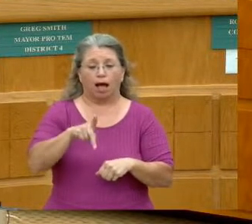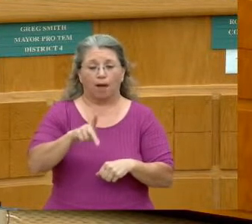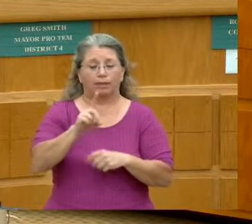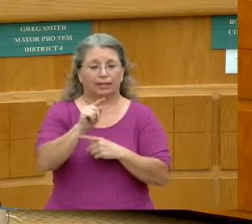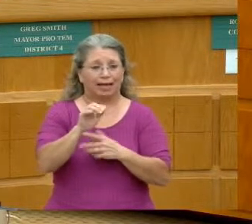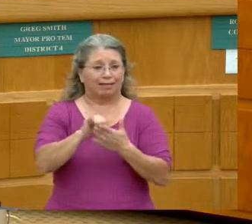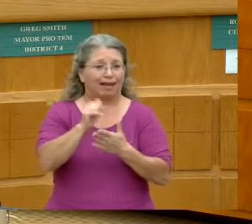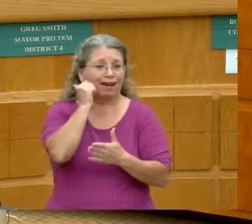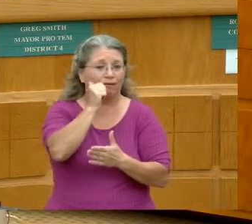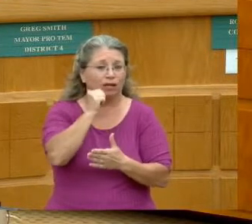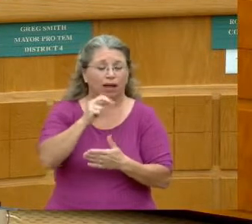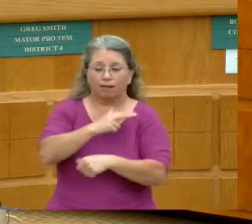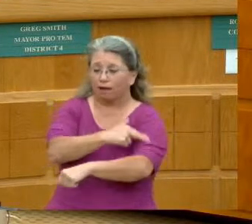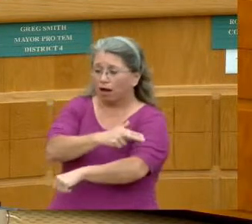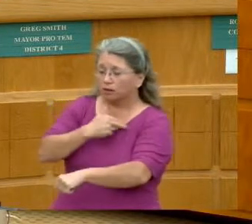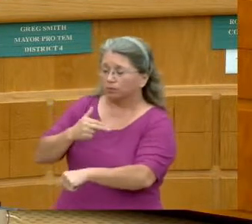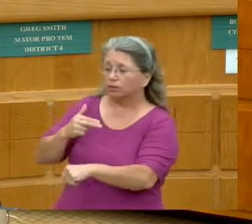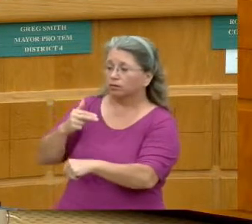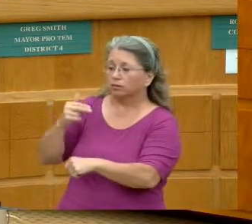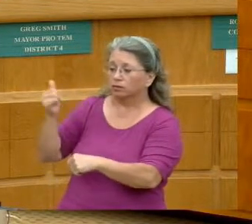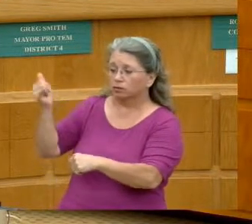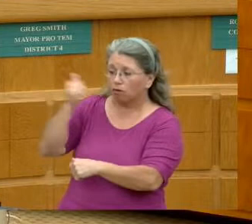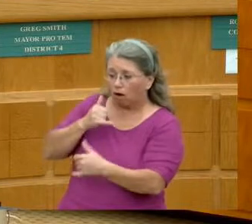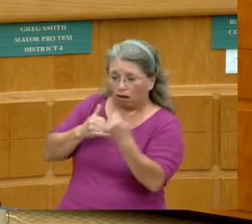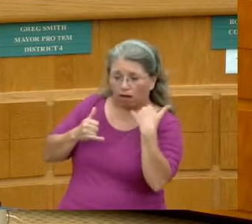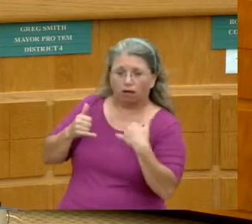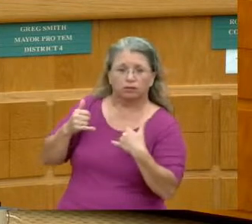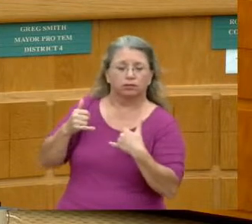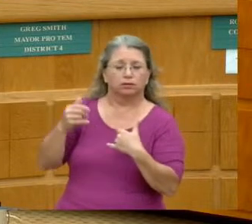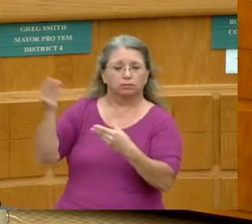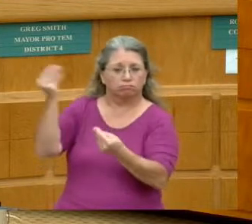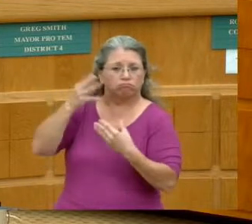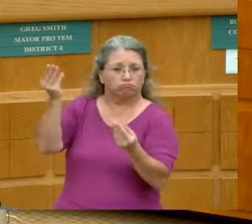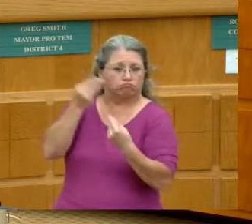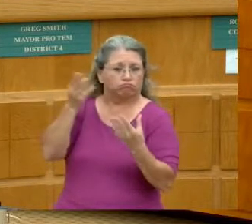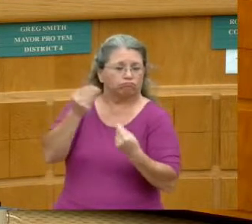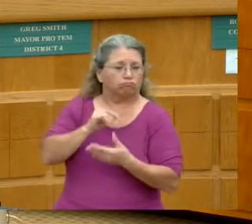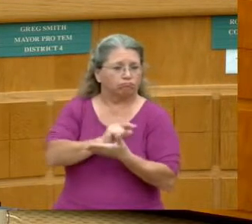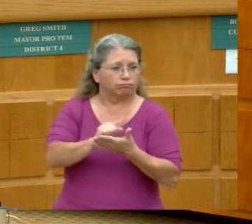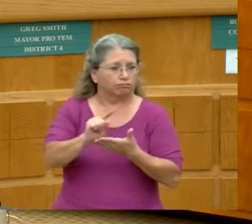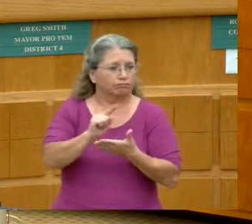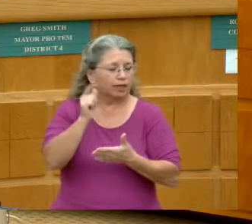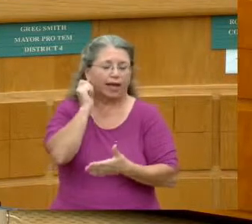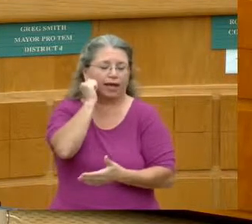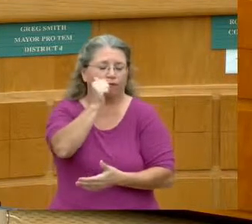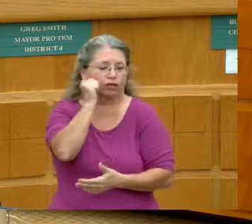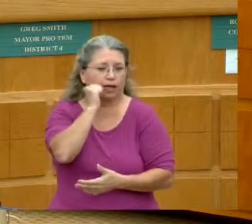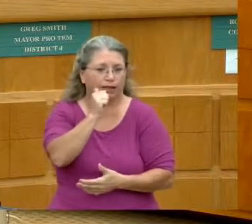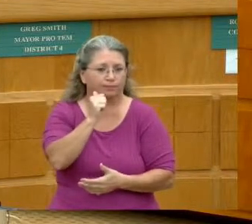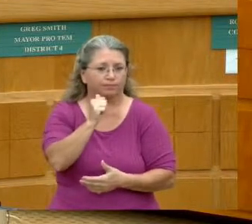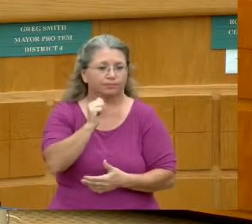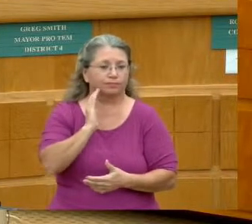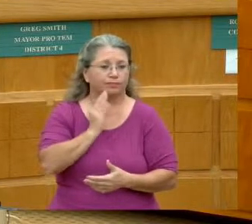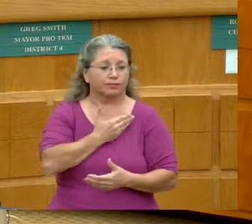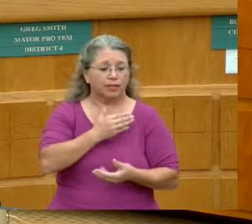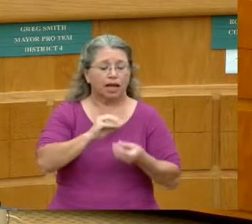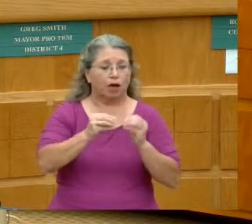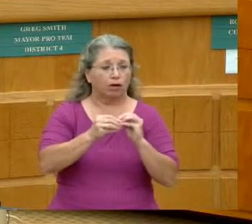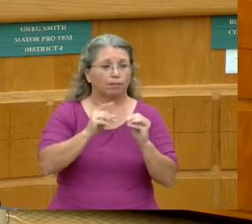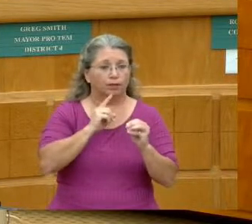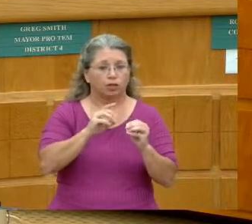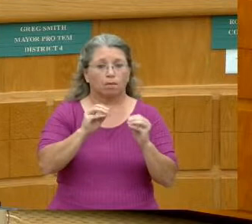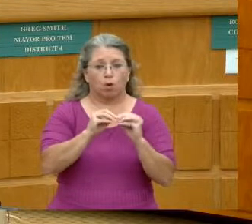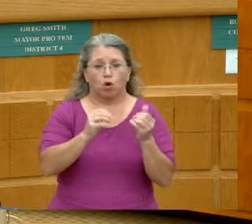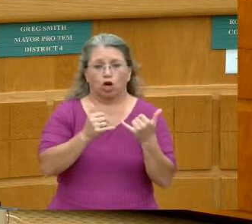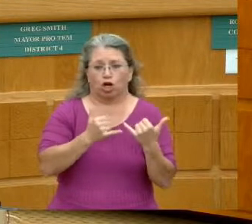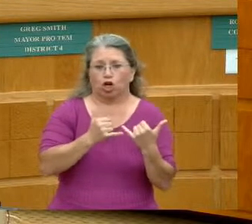the hospitals. We work with our health district. And so our numbers are more on time. I think the states are lagging a little bit, and